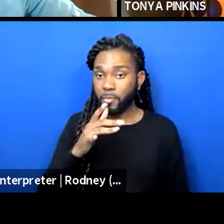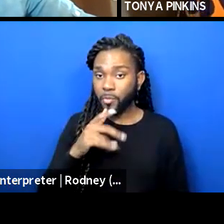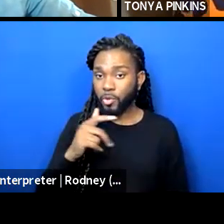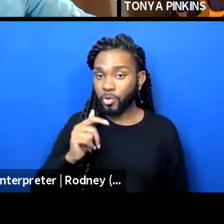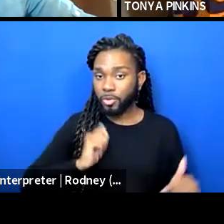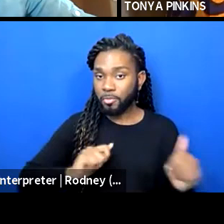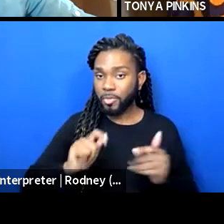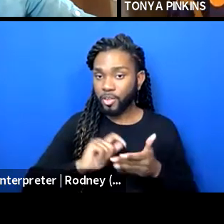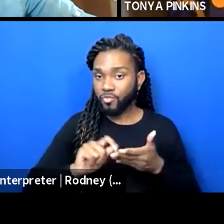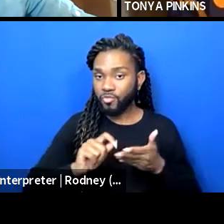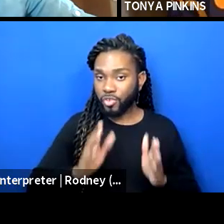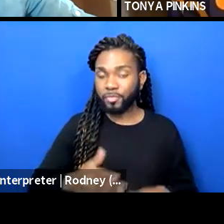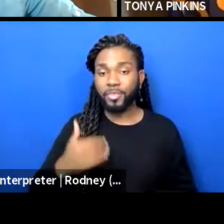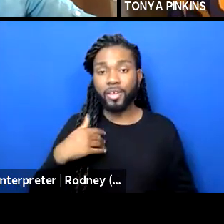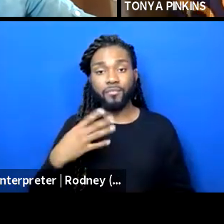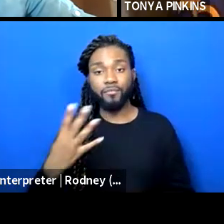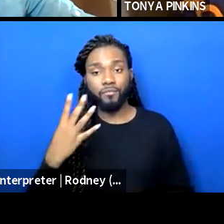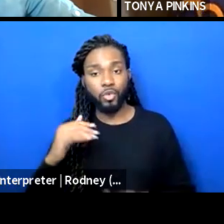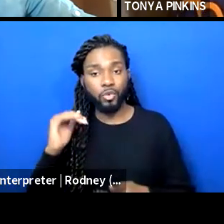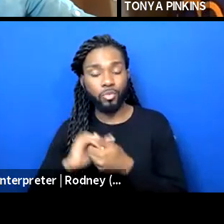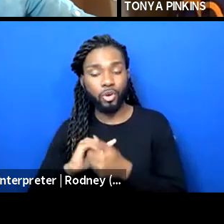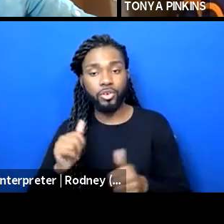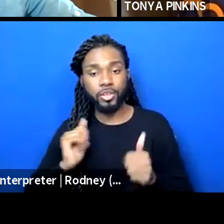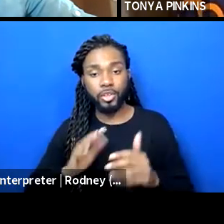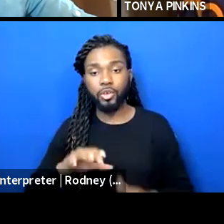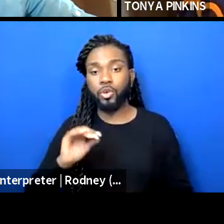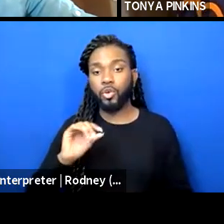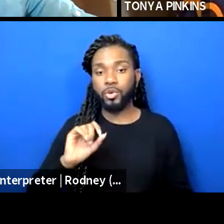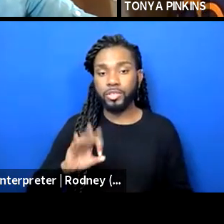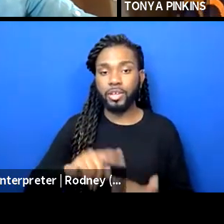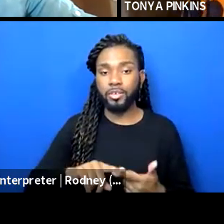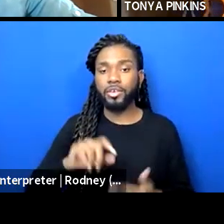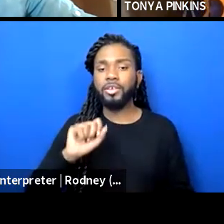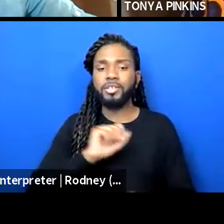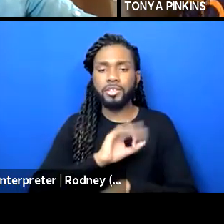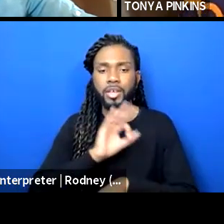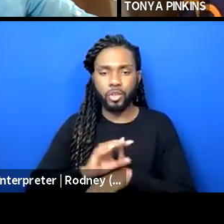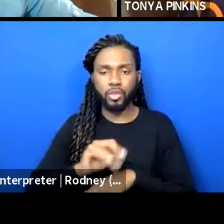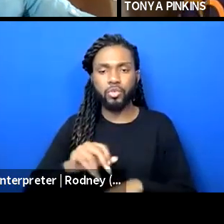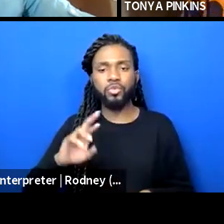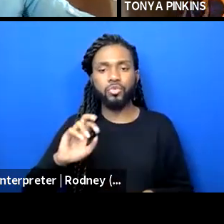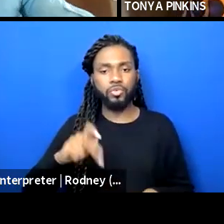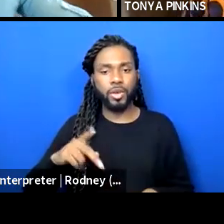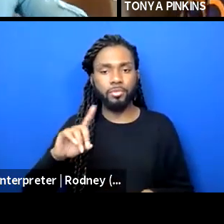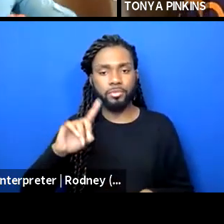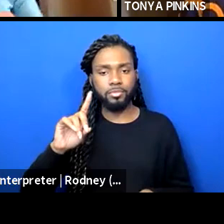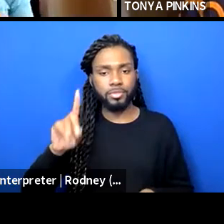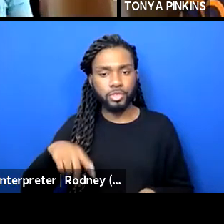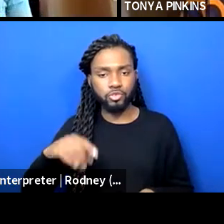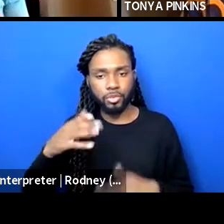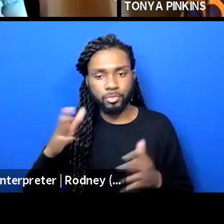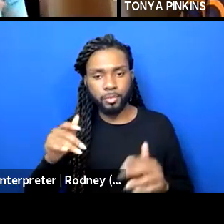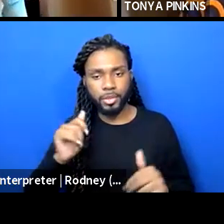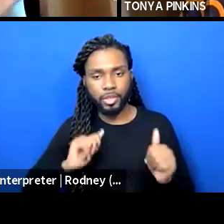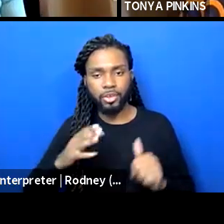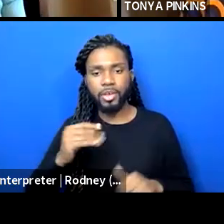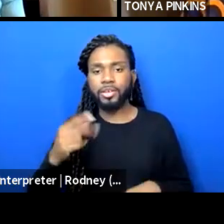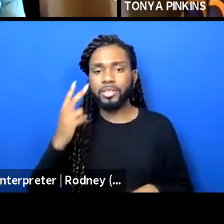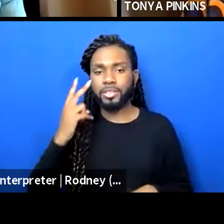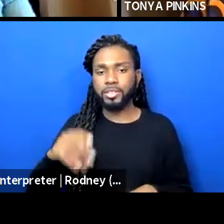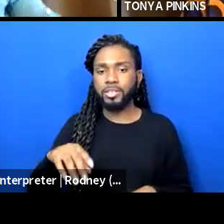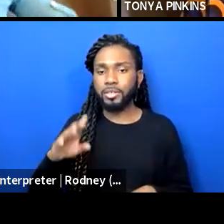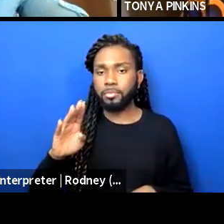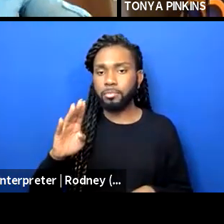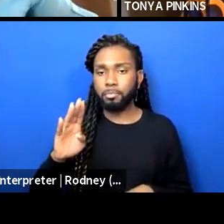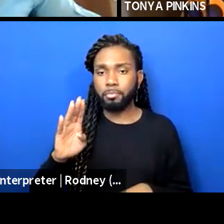4 partner theaters, OSF, St. Louis Rep, Detroit Public Theater, and Bishop Arts. I see Teresa Coleman Walsh in the chat.